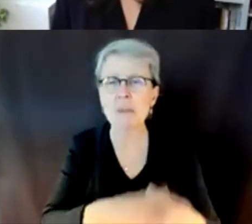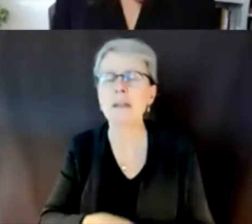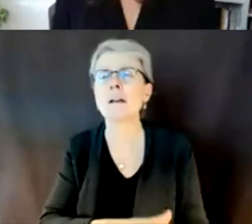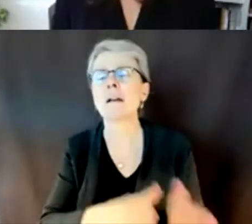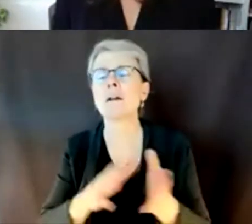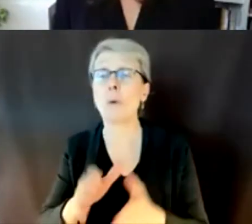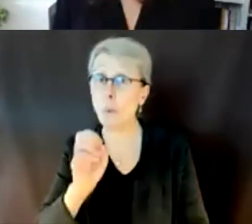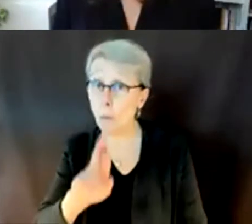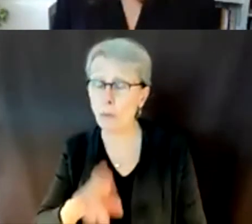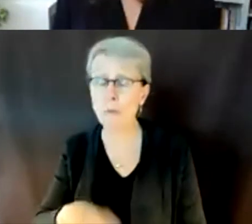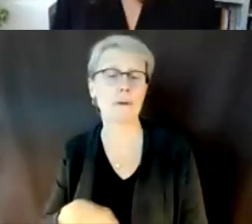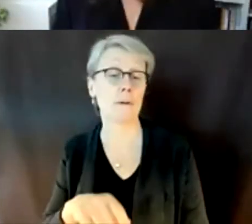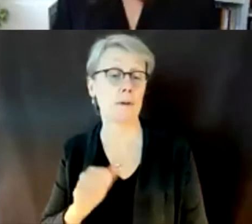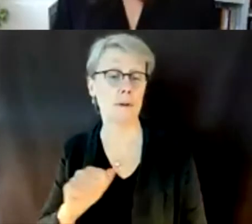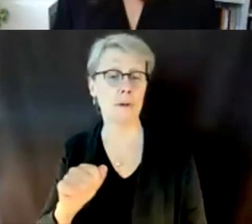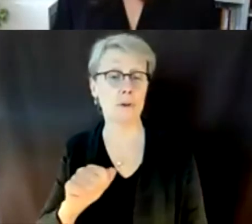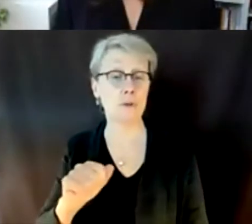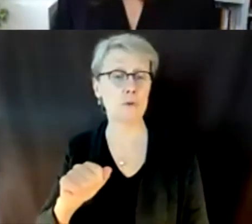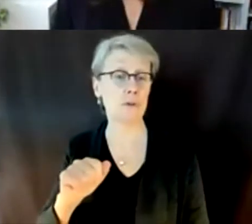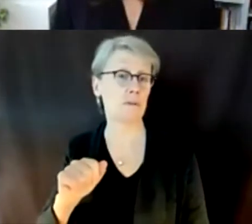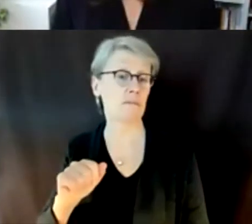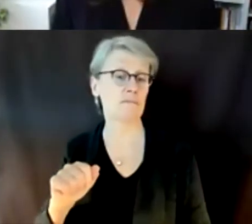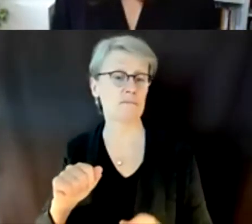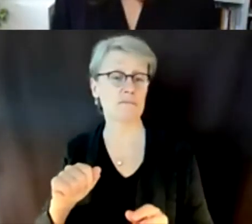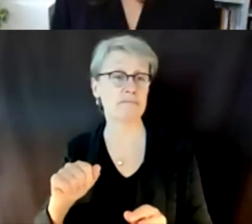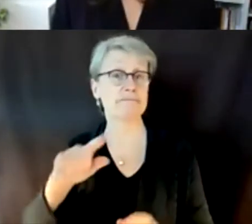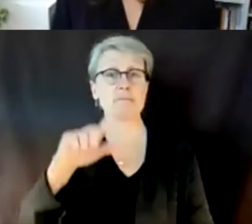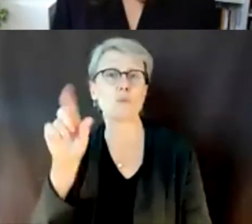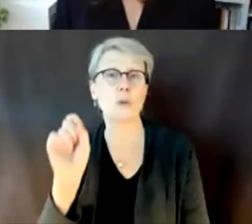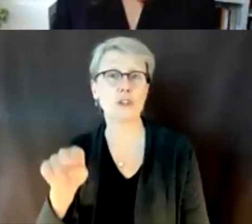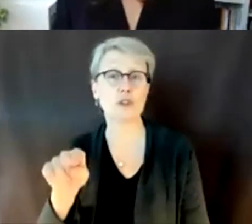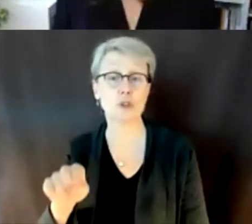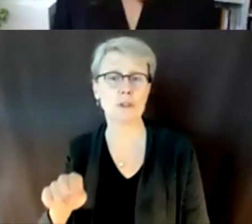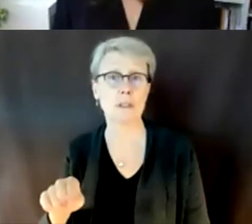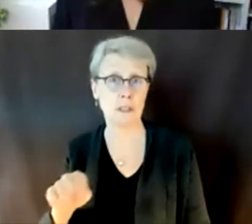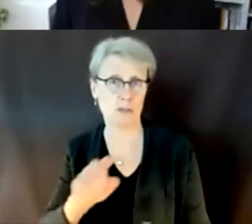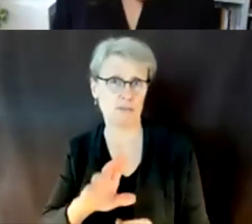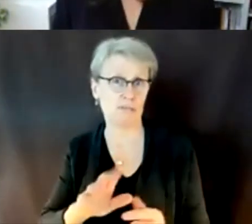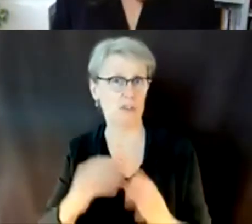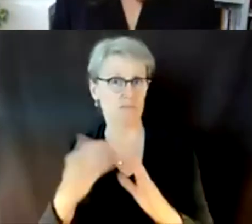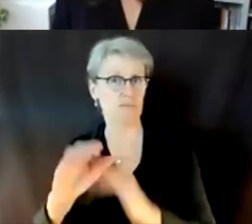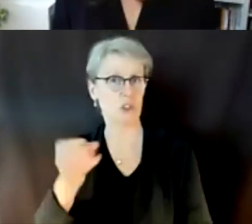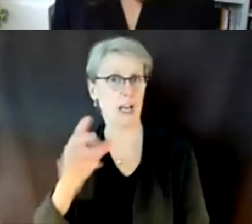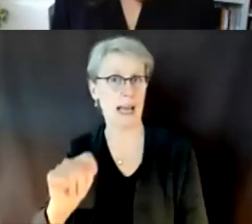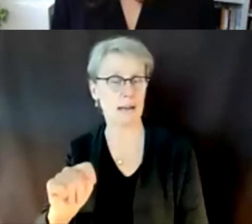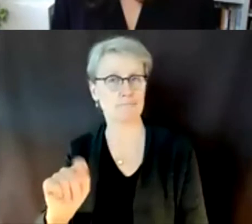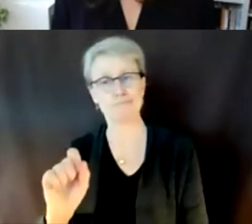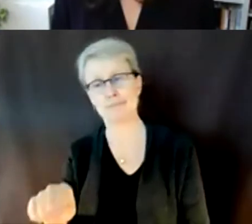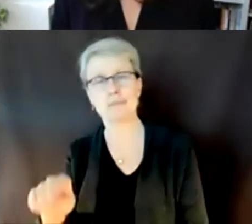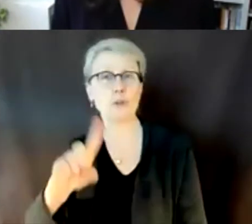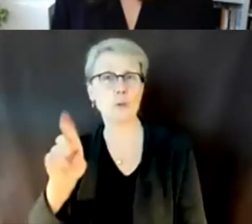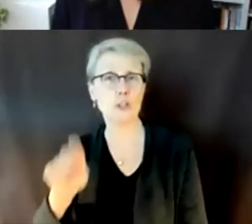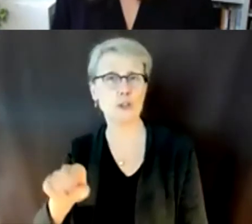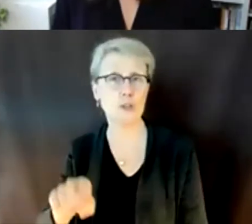Or if you want, you can just put a question mark, and then I know you want to ask a question, and I will prompt you to turn your camera and